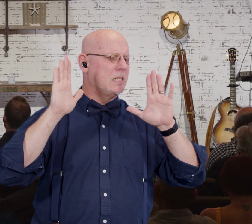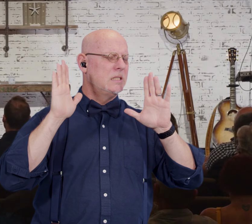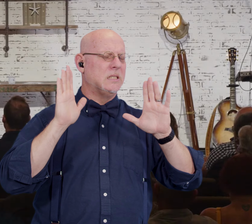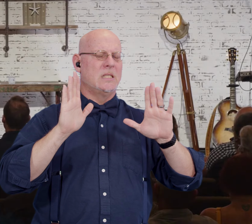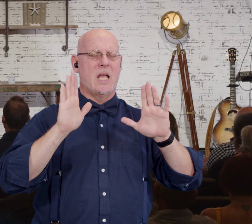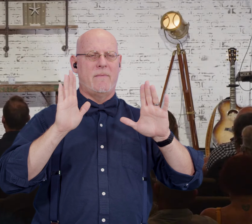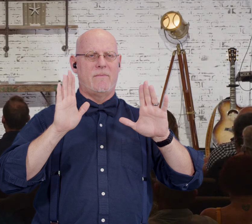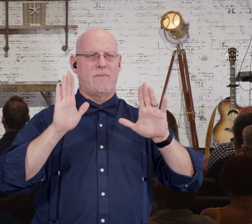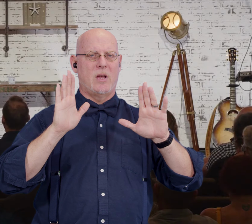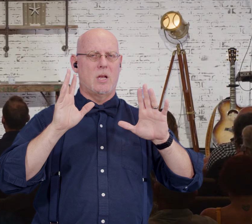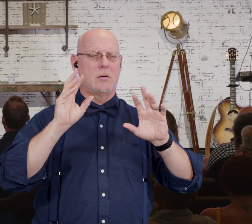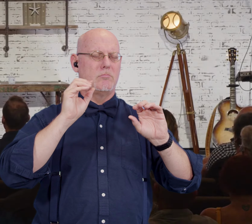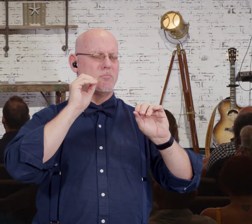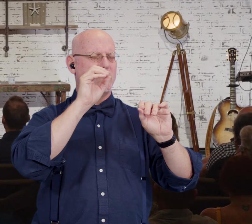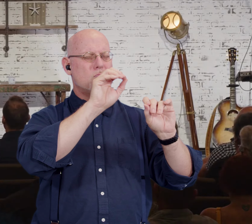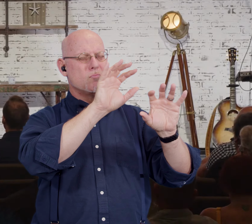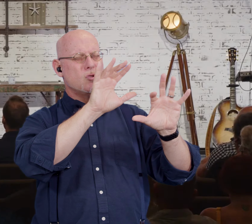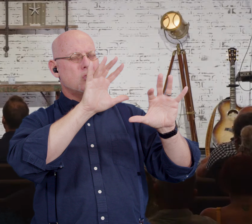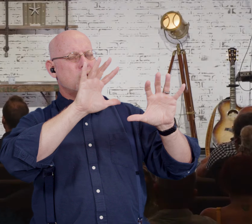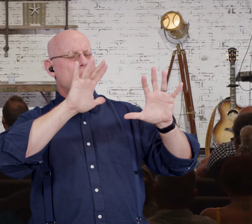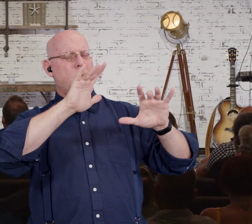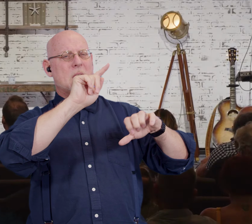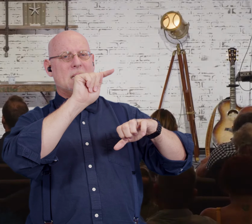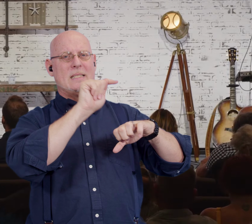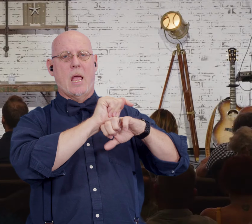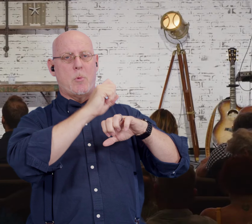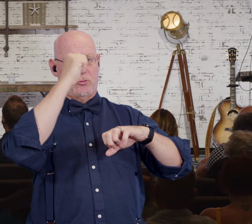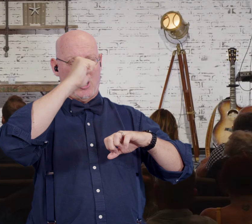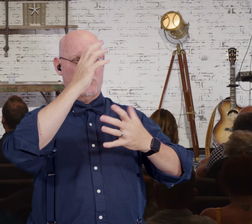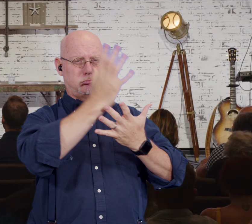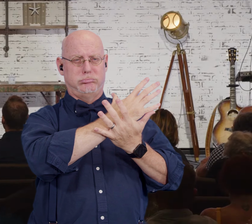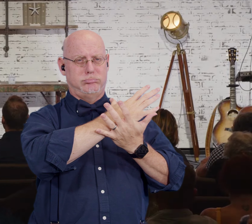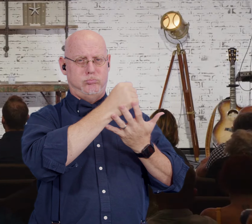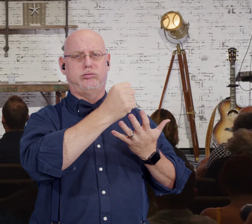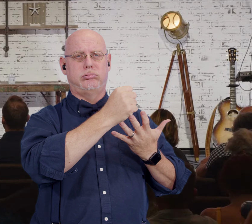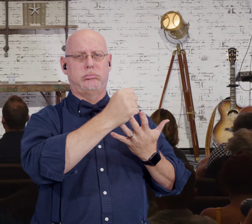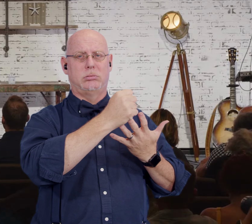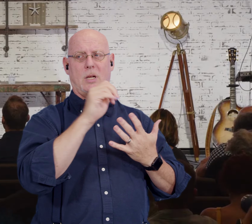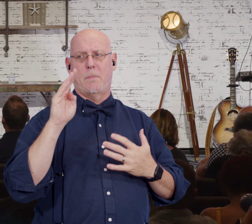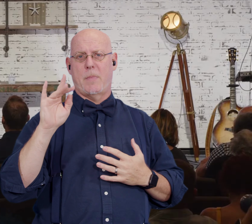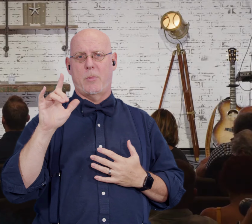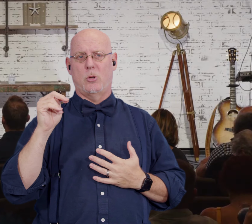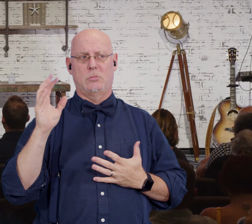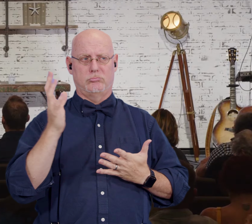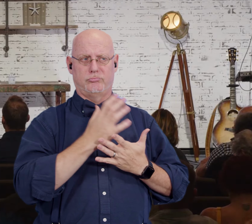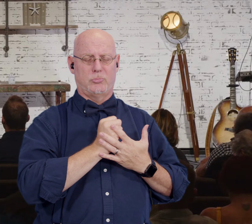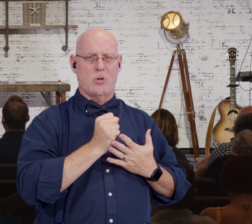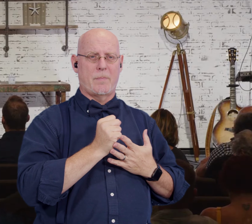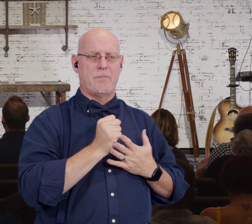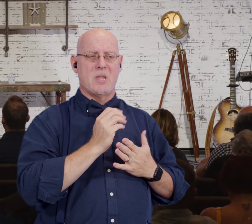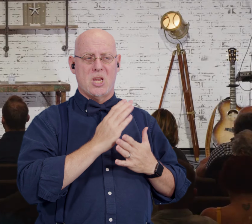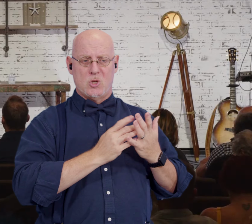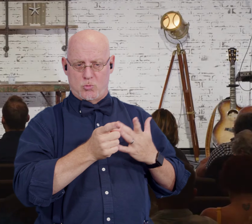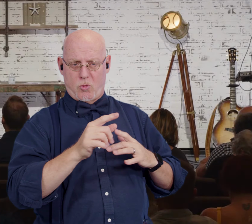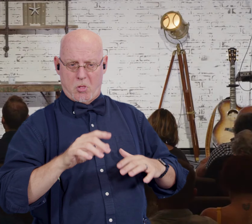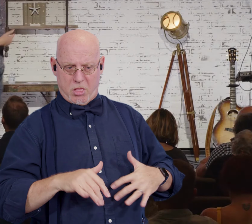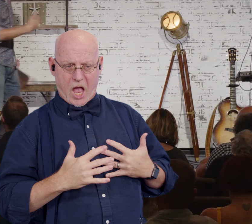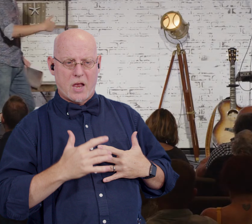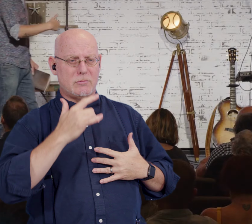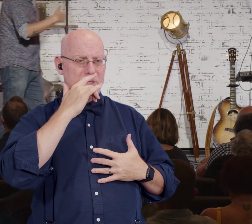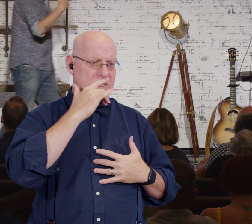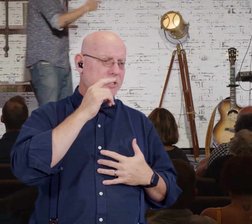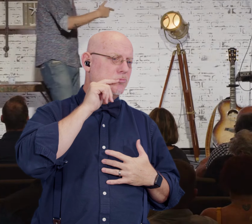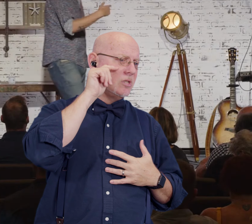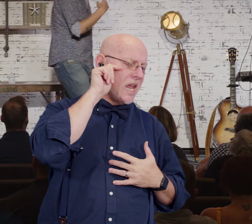magnificent, opulent Temple of Solomon was destroyed by the Babylonians. But some of you were alive.